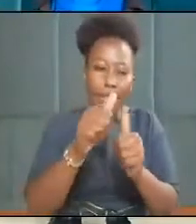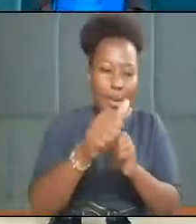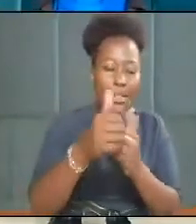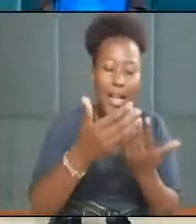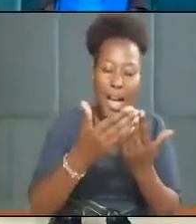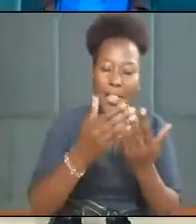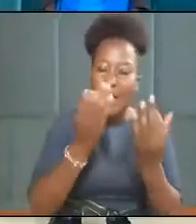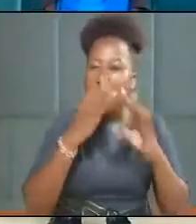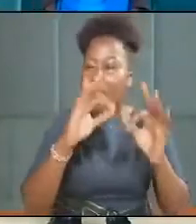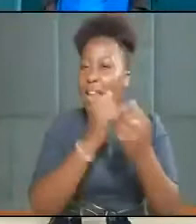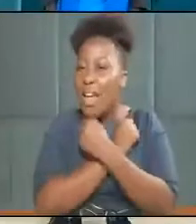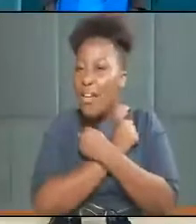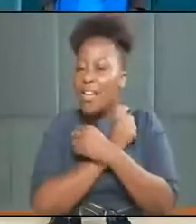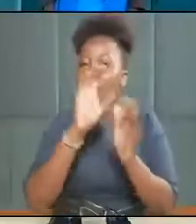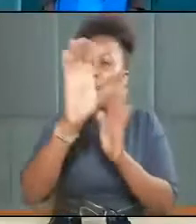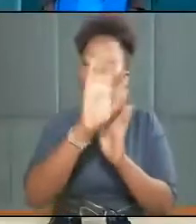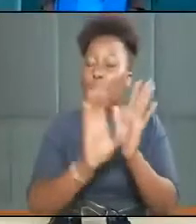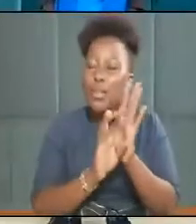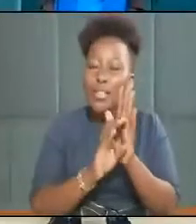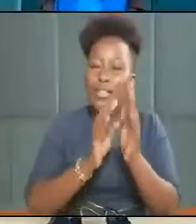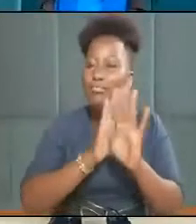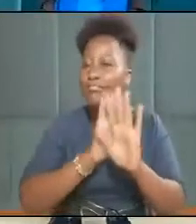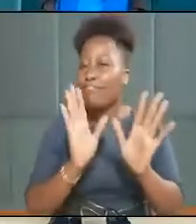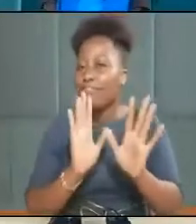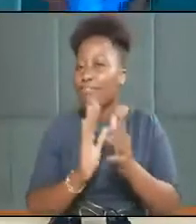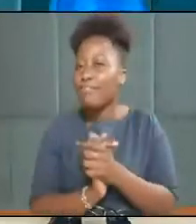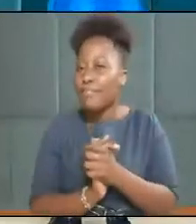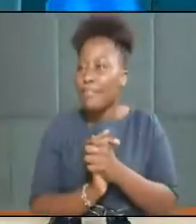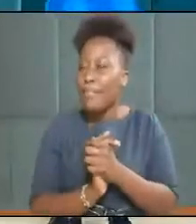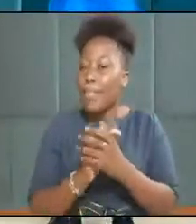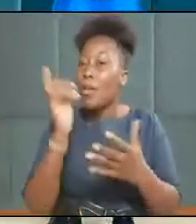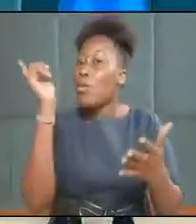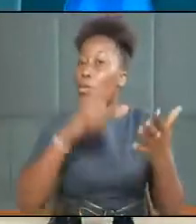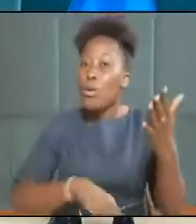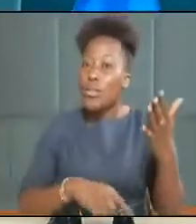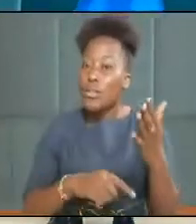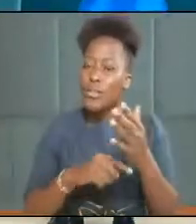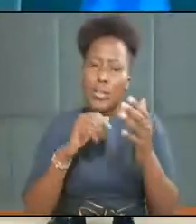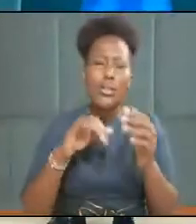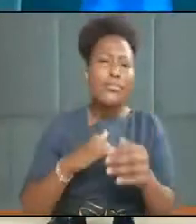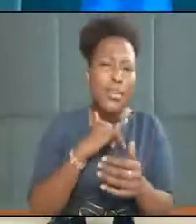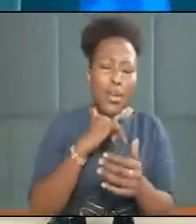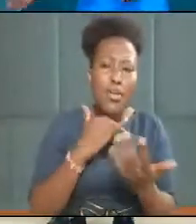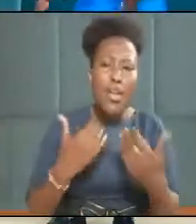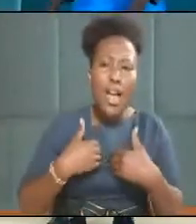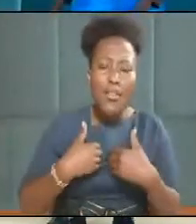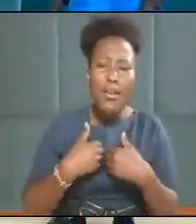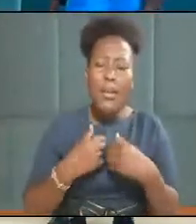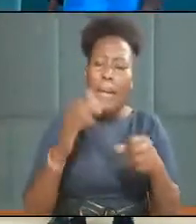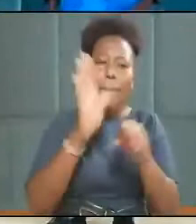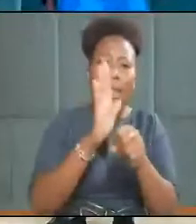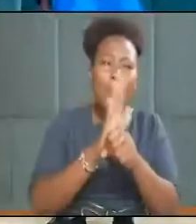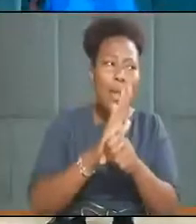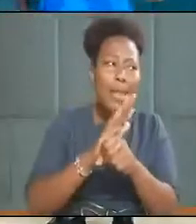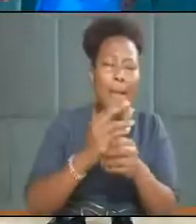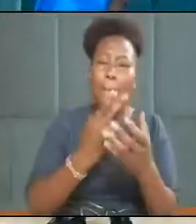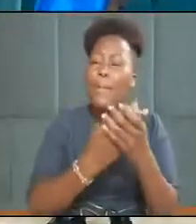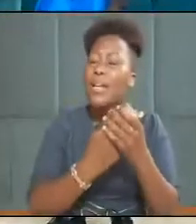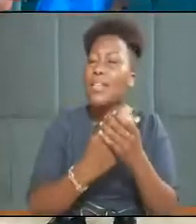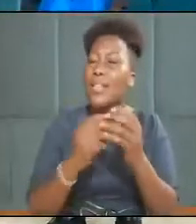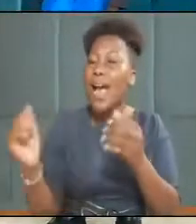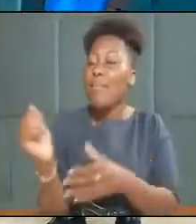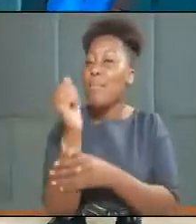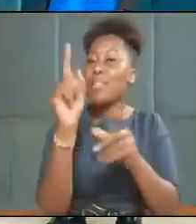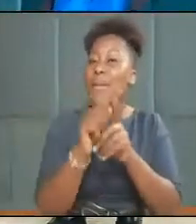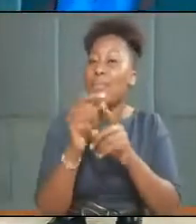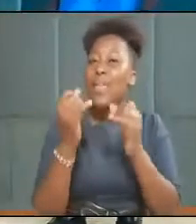free love when the commandment does not fit your lifestyle. What is so wrong with having multiple partners? Abraham and